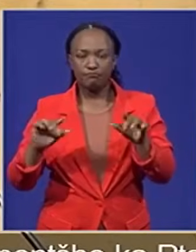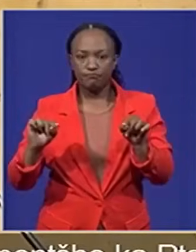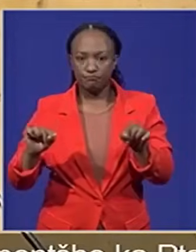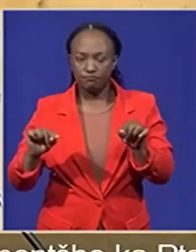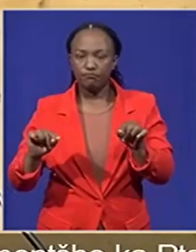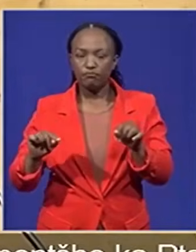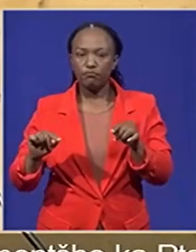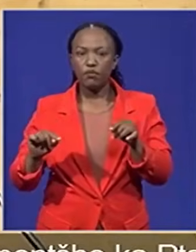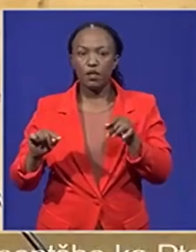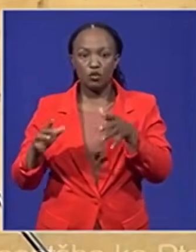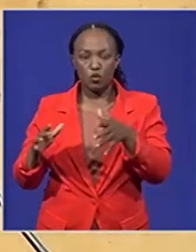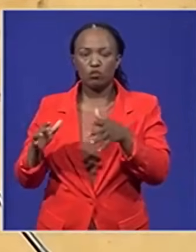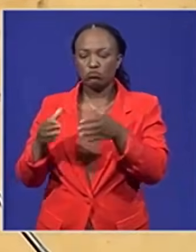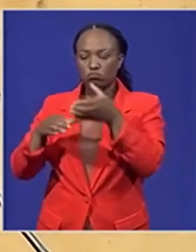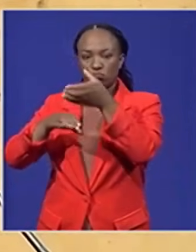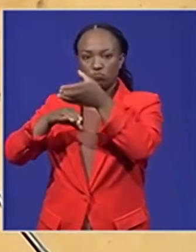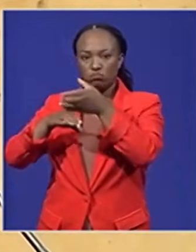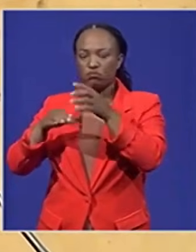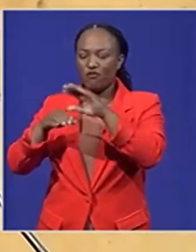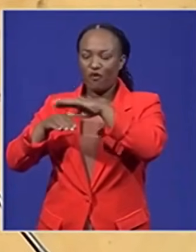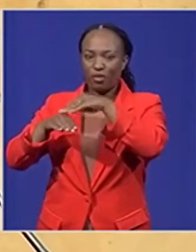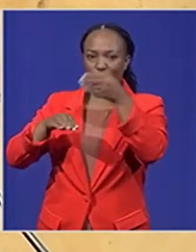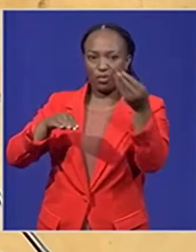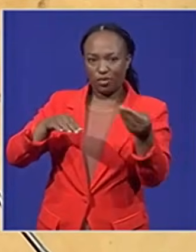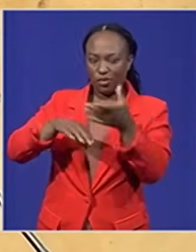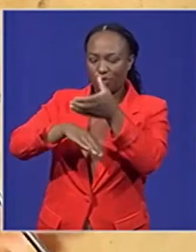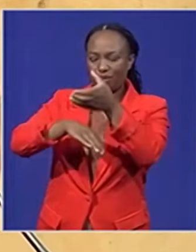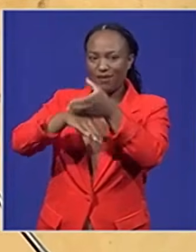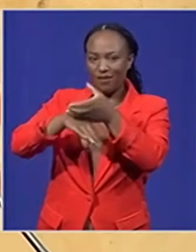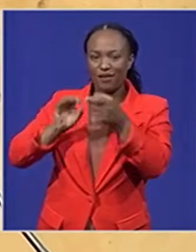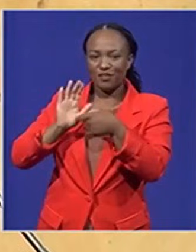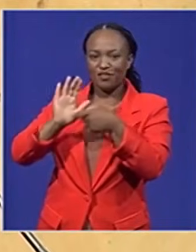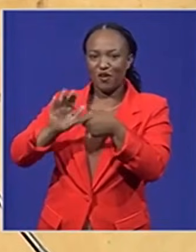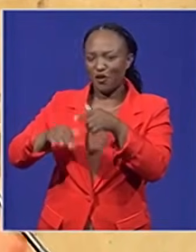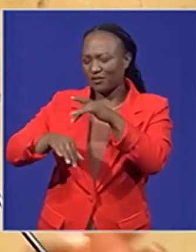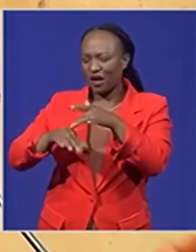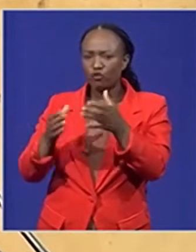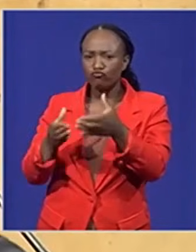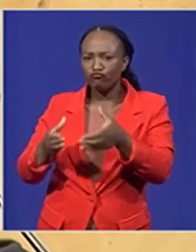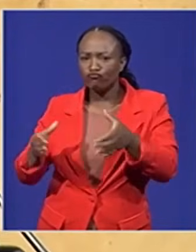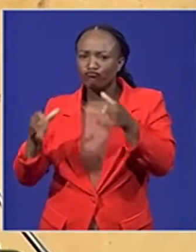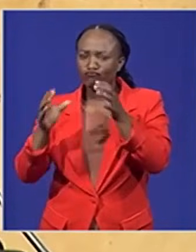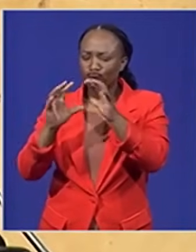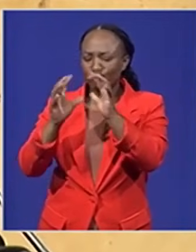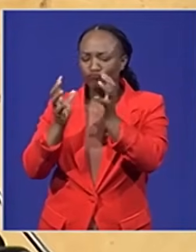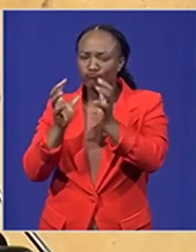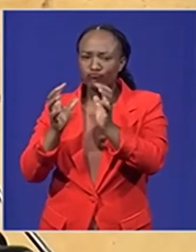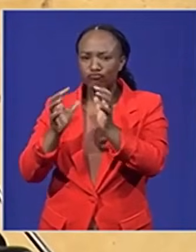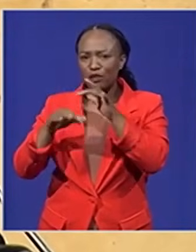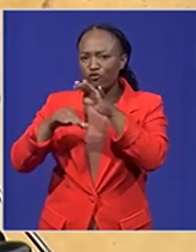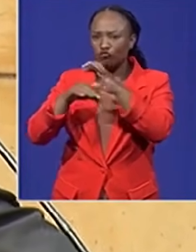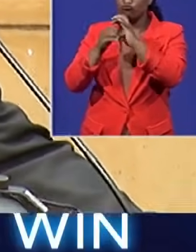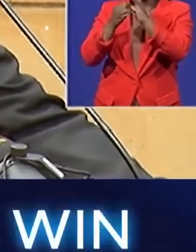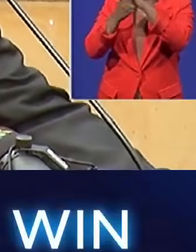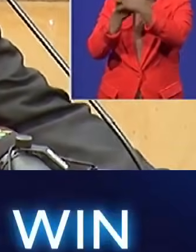it and touch it, and it feels very good. It's got a nice touch and feel to it.